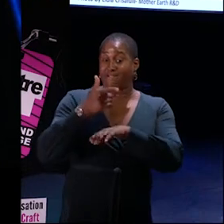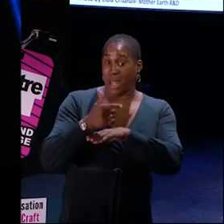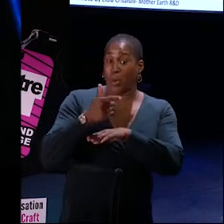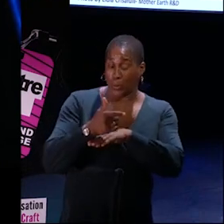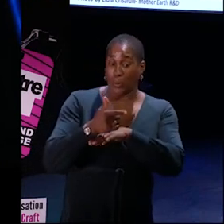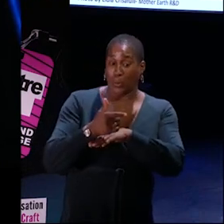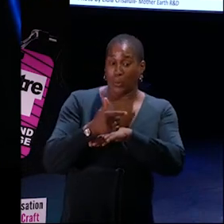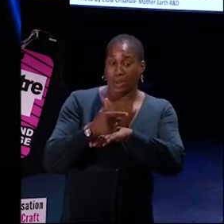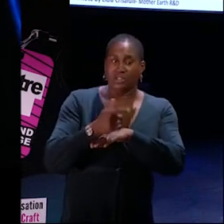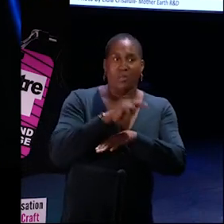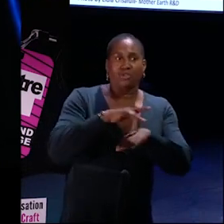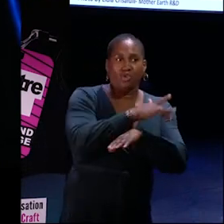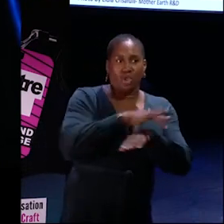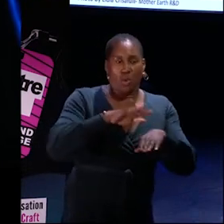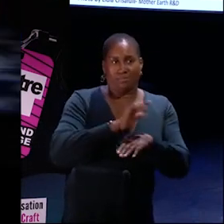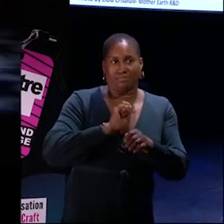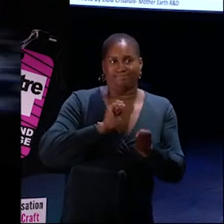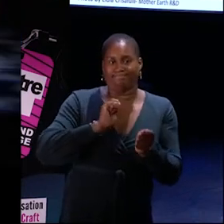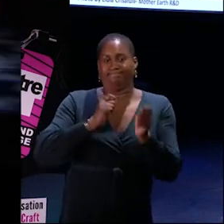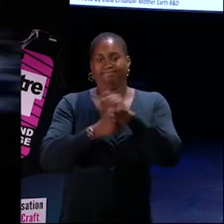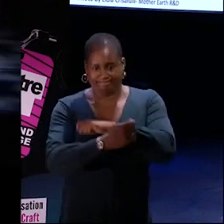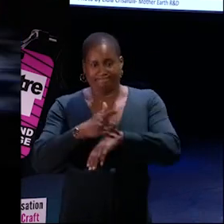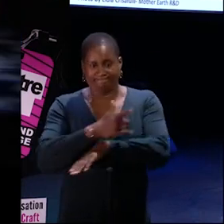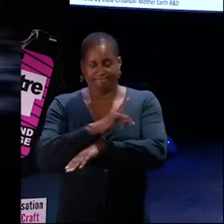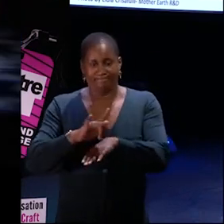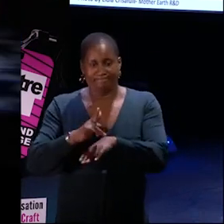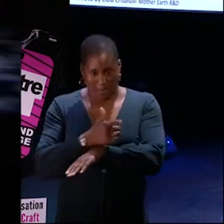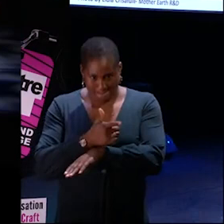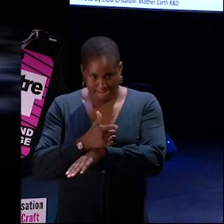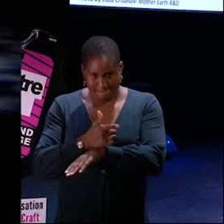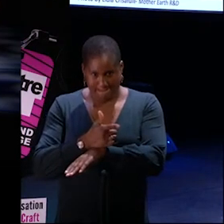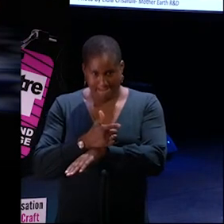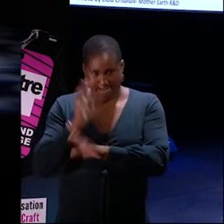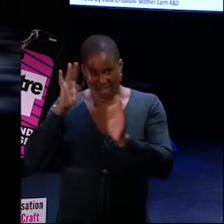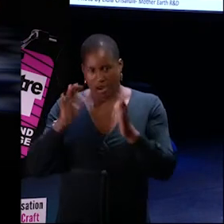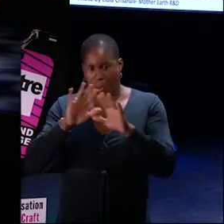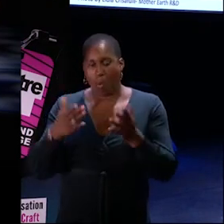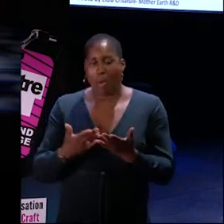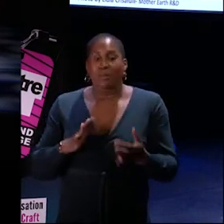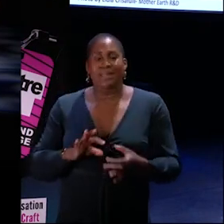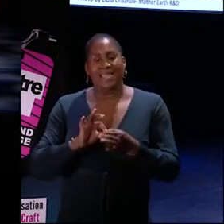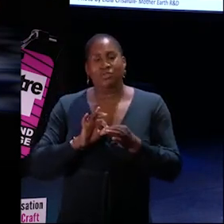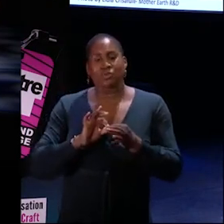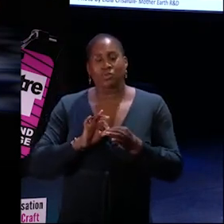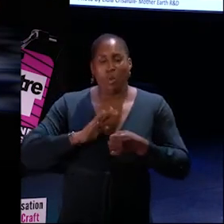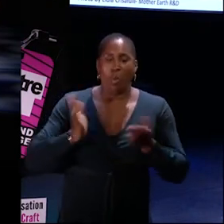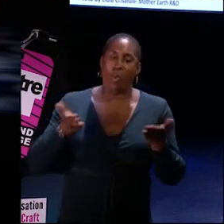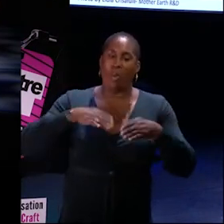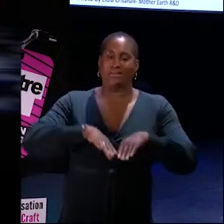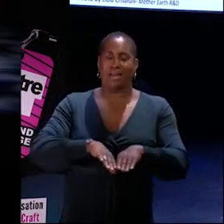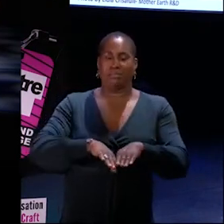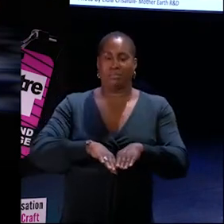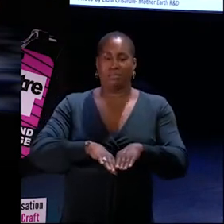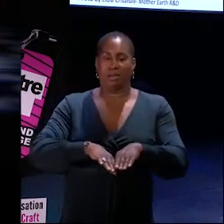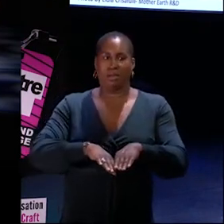of Mother Earth. And the idea for the film, I guess, was partly because of lockdown, partly because the show was really